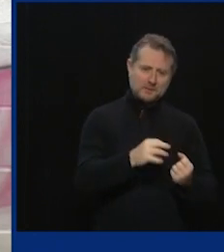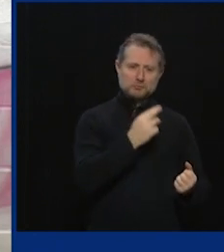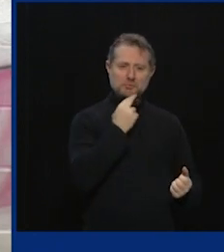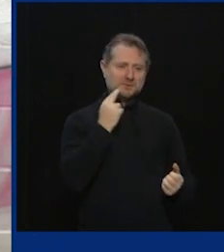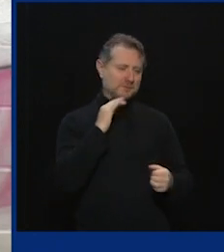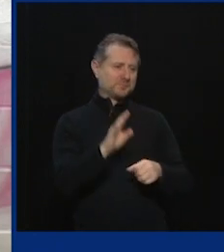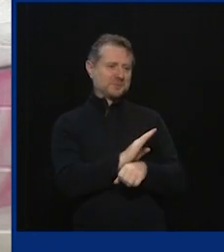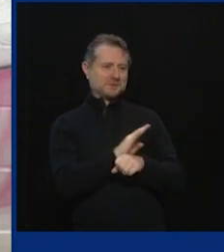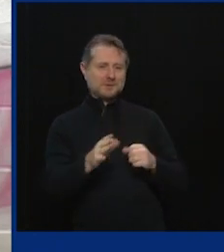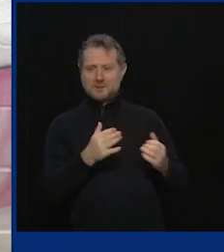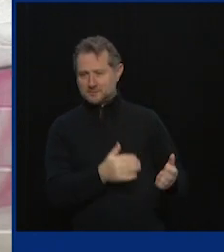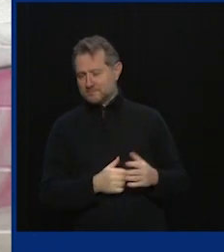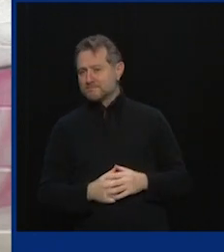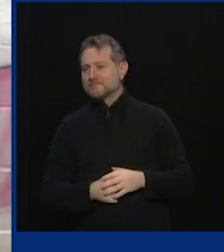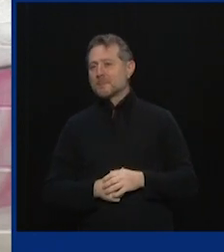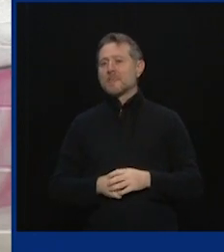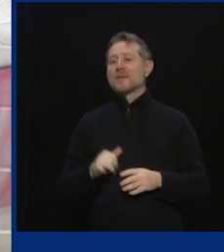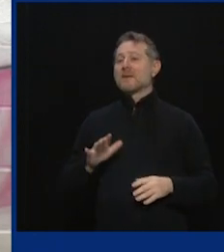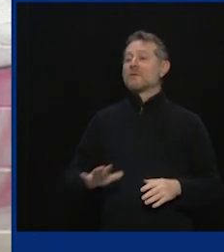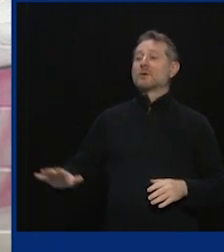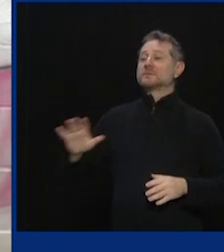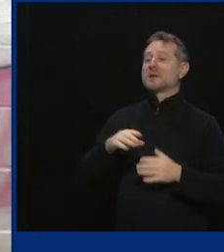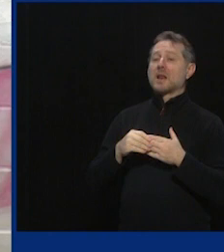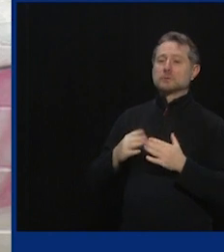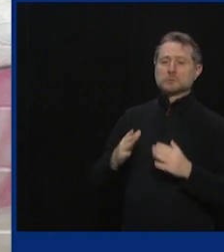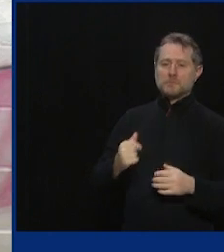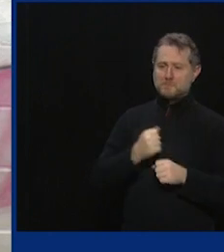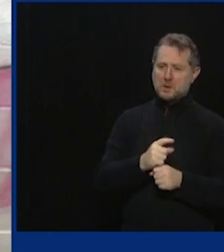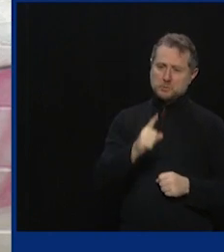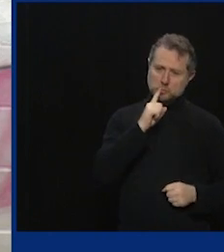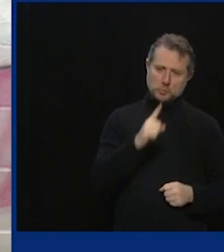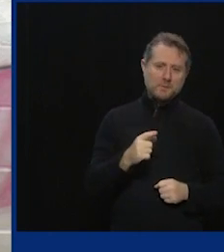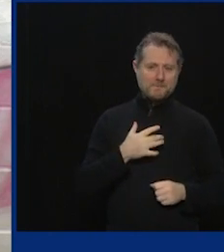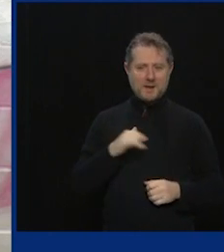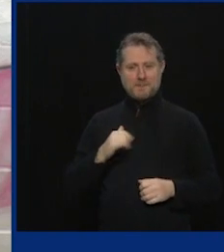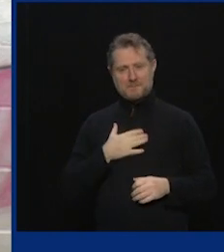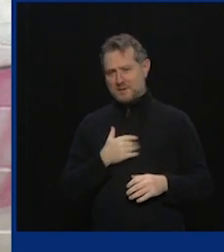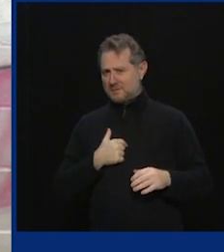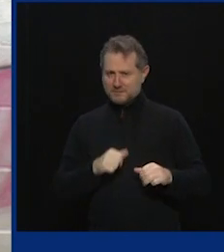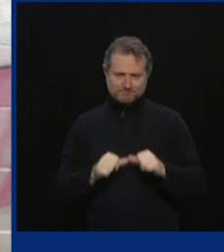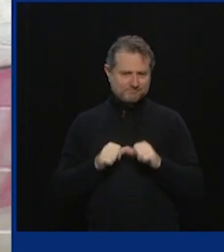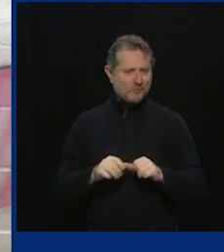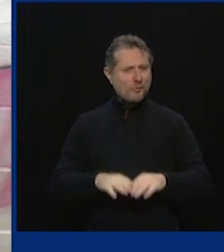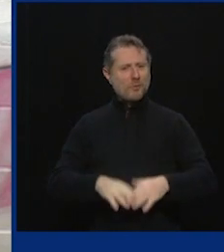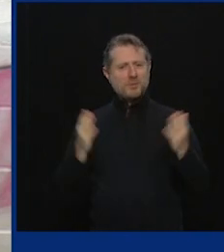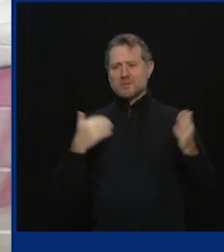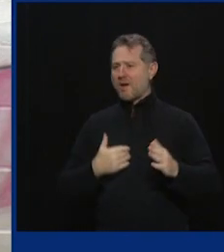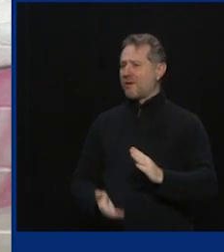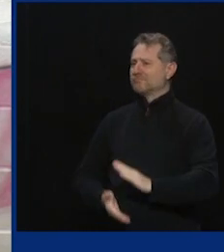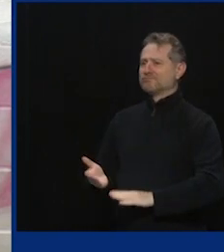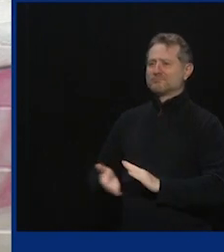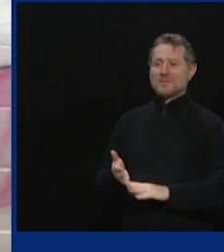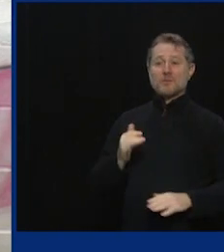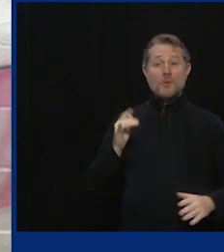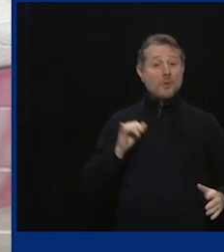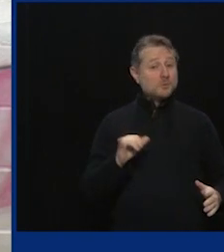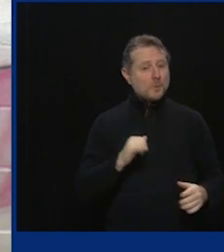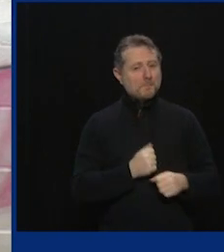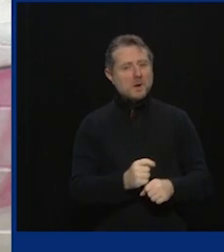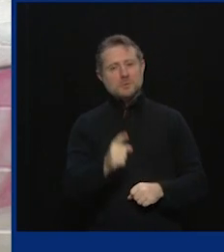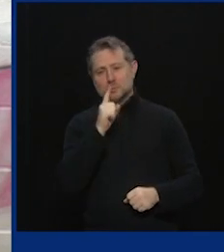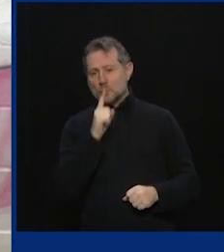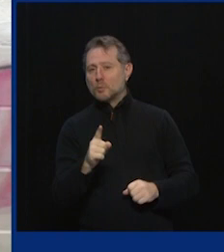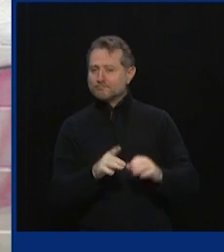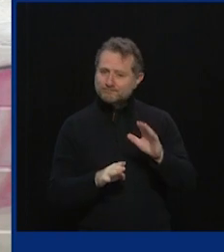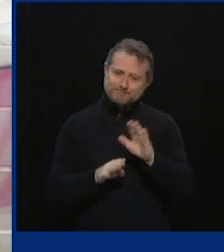businesses. Their leadership will not only make sure that restaurants like mine stay open, but that they thrive in the future as well. Their commitments